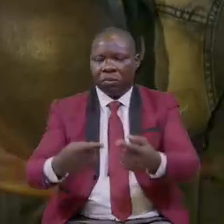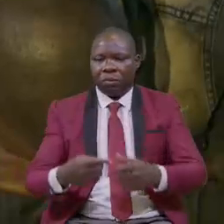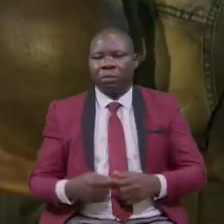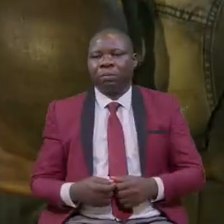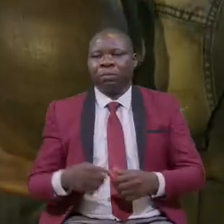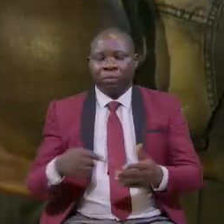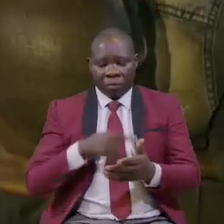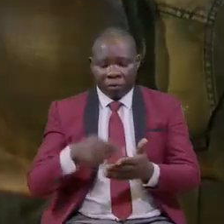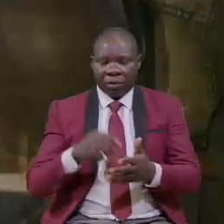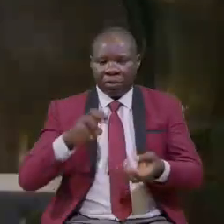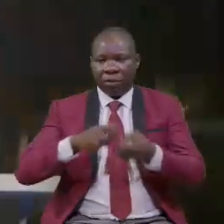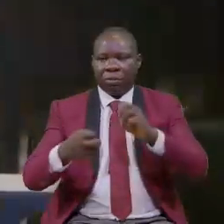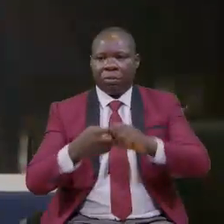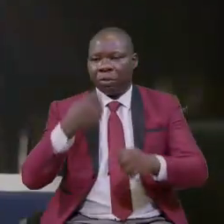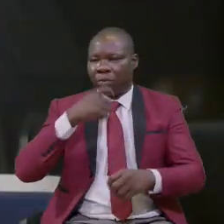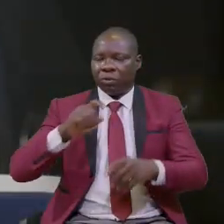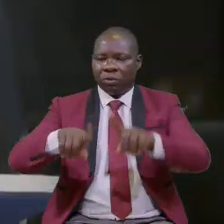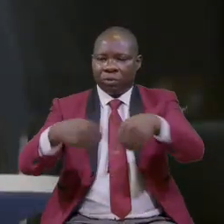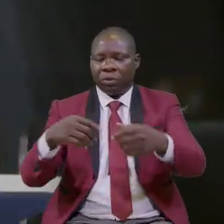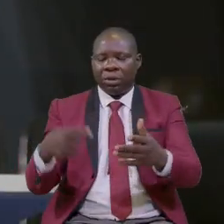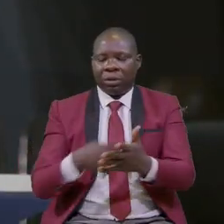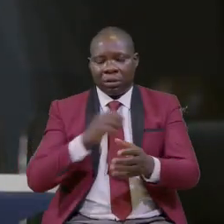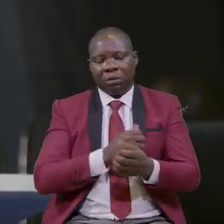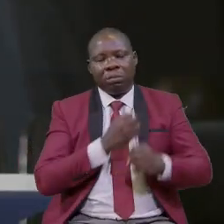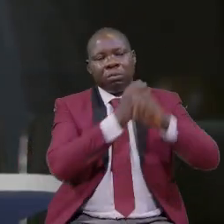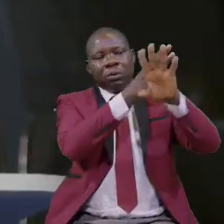This problem must go. This mountain must go.